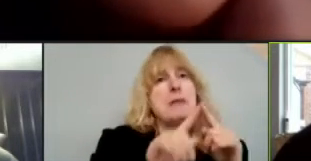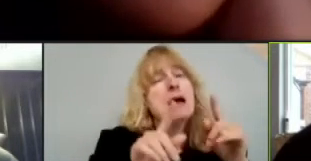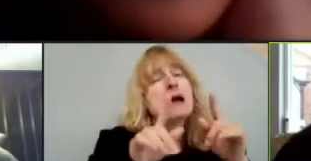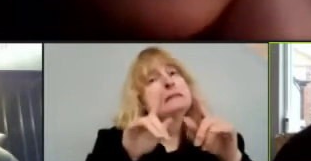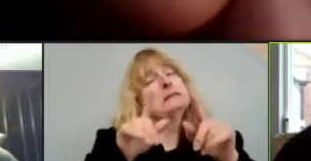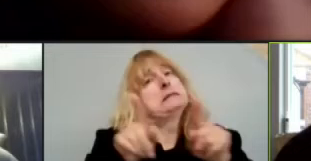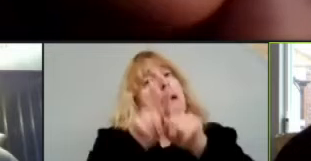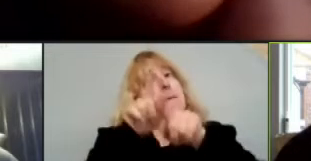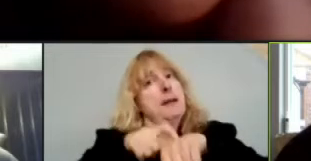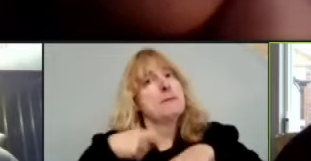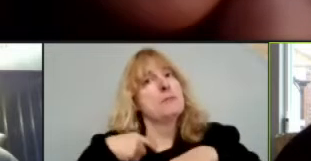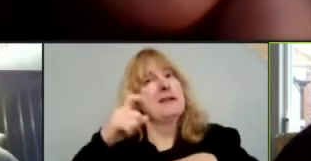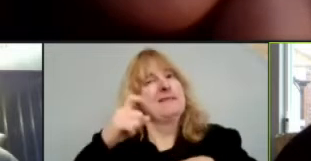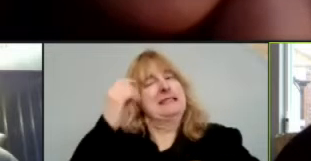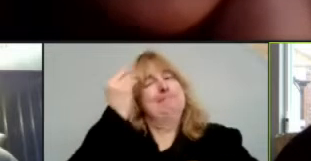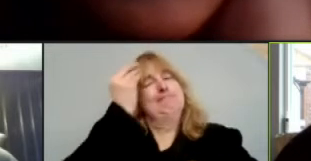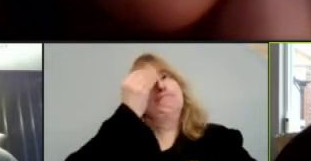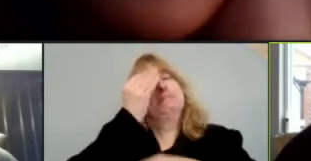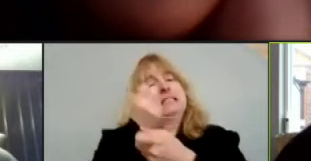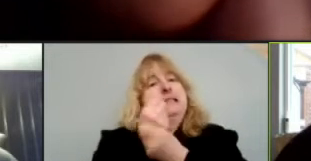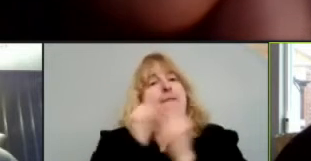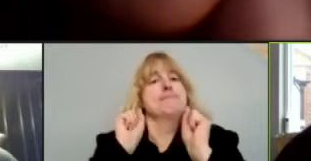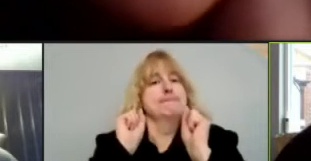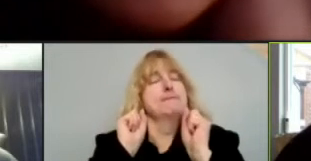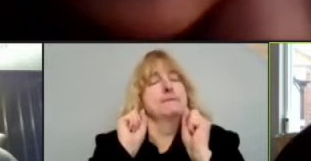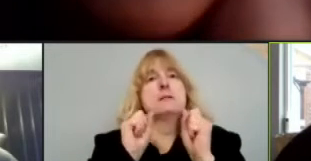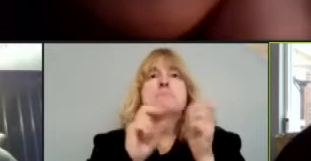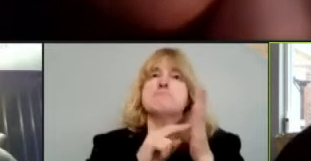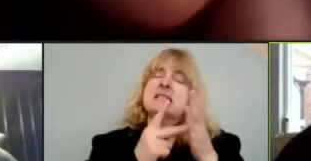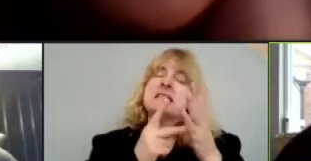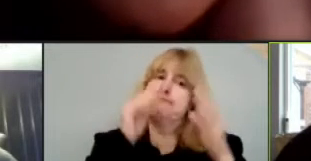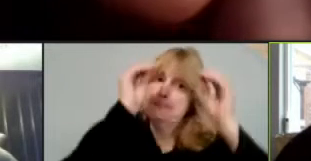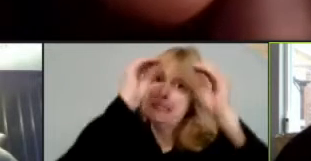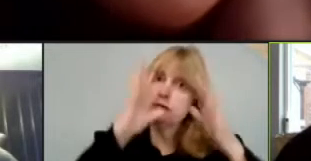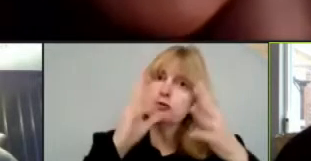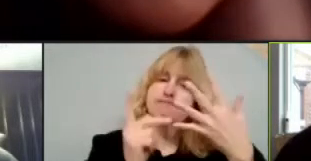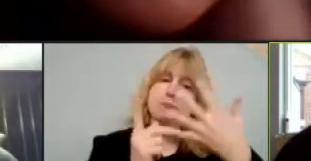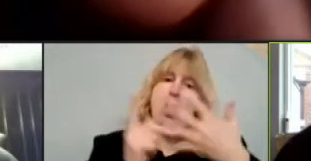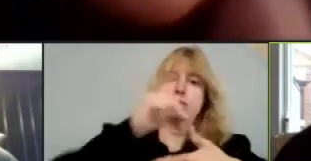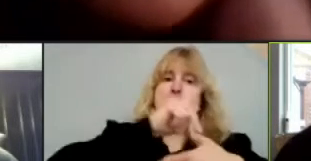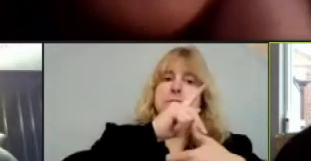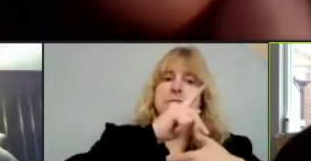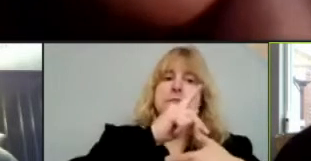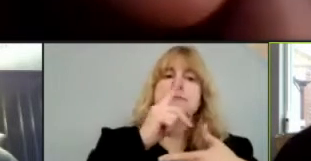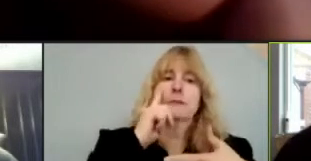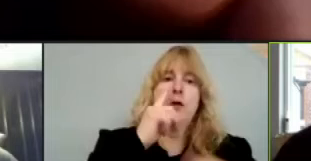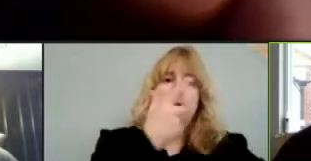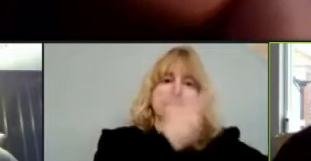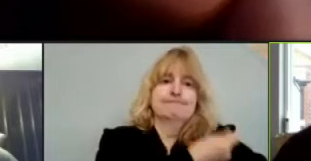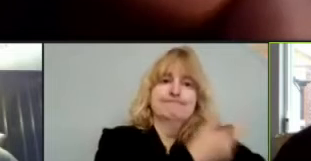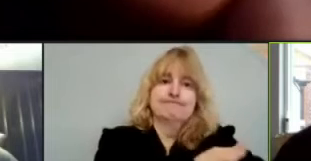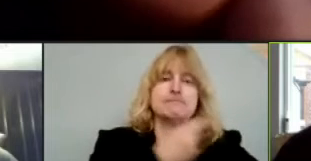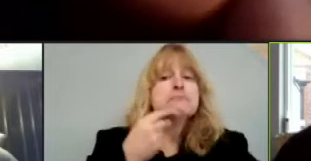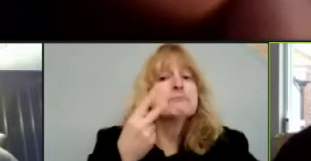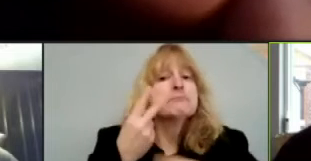happy to see that and look forward to kind of how the numbers progress and to see what happens.